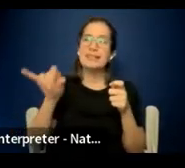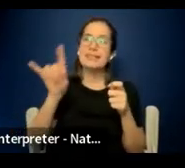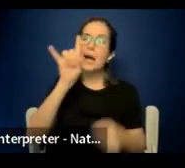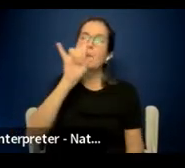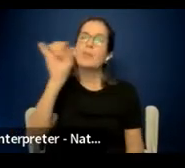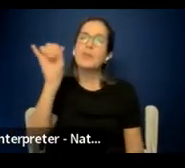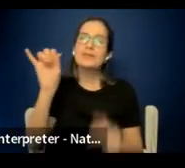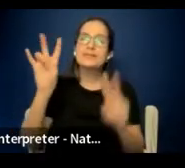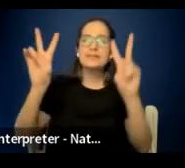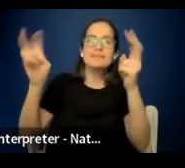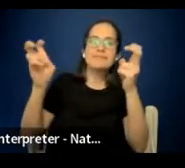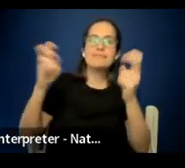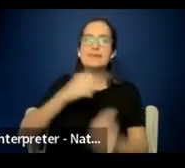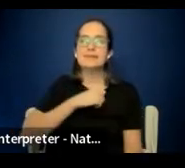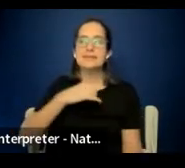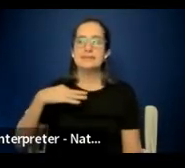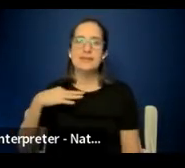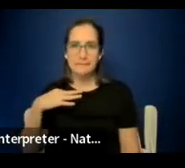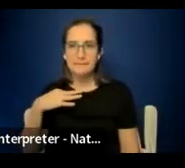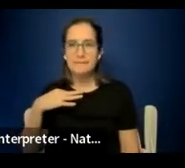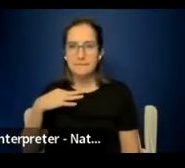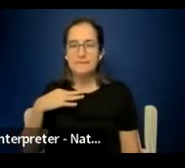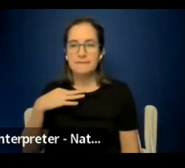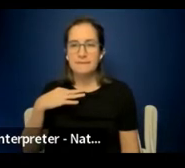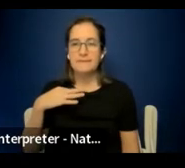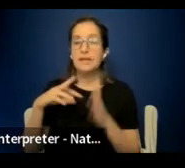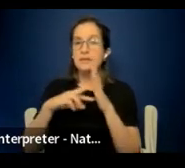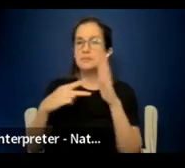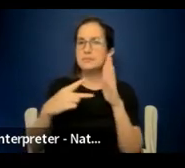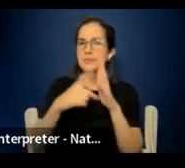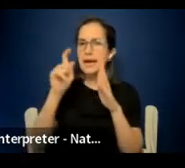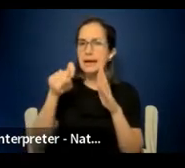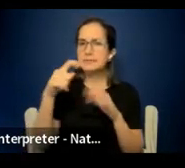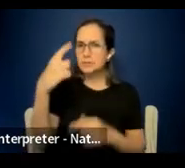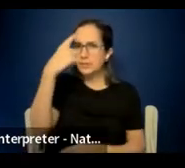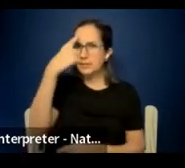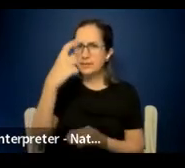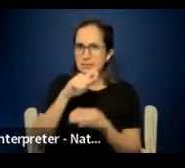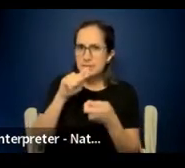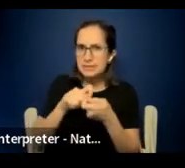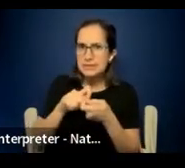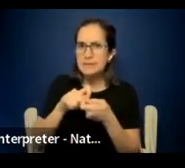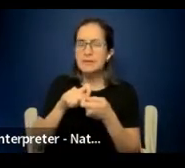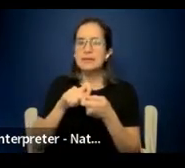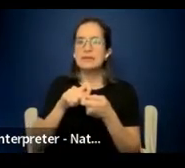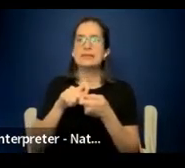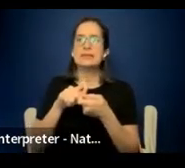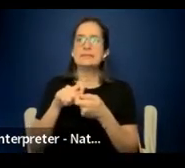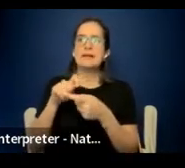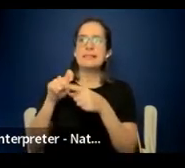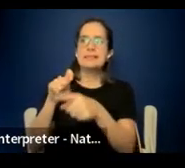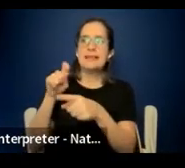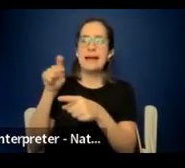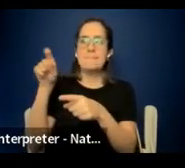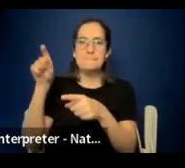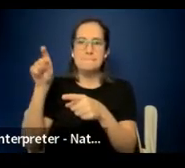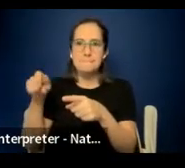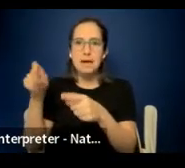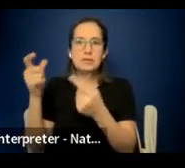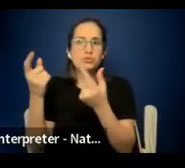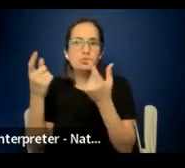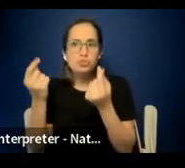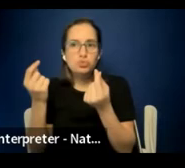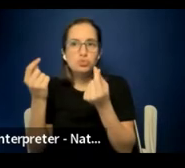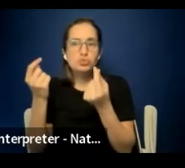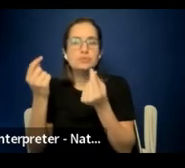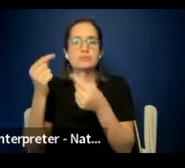thinking about, you know, what that person needs to bring to the table, how you'll manage these projects, how they'll sort of, you know, live